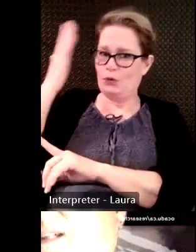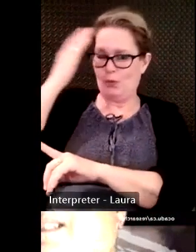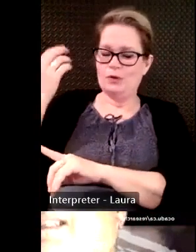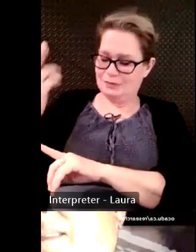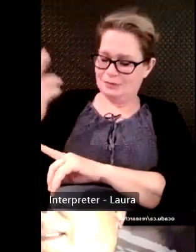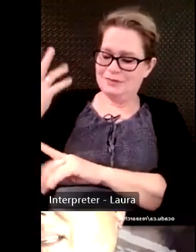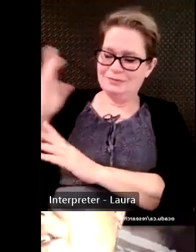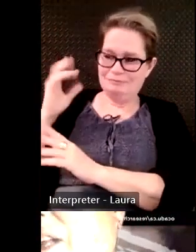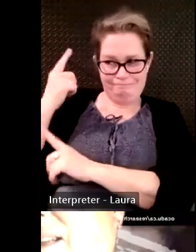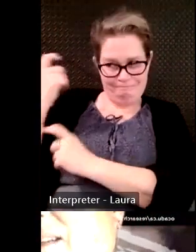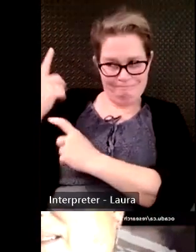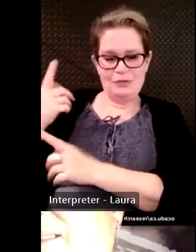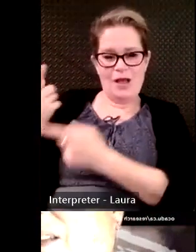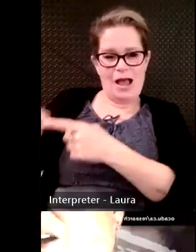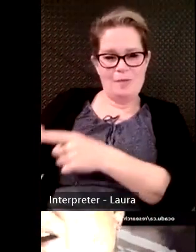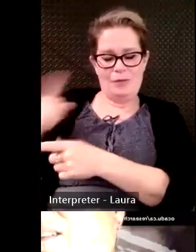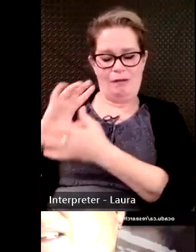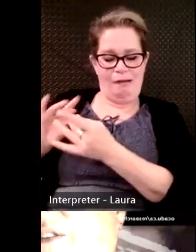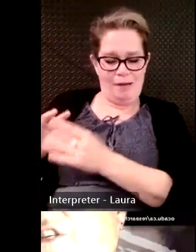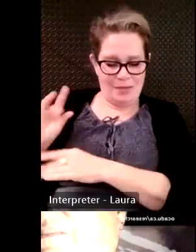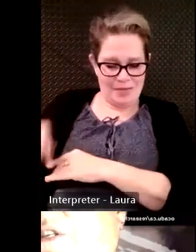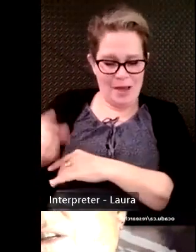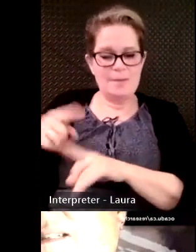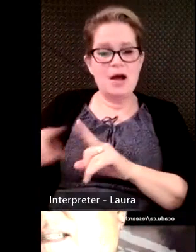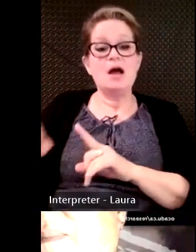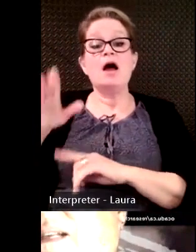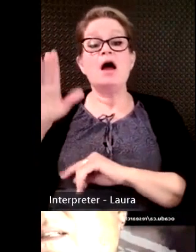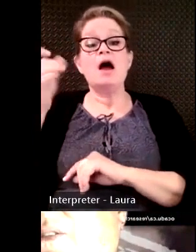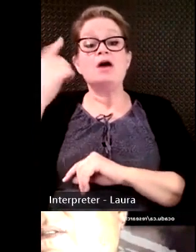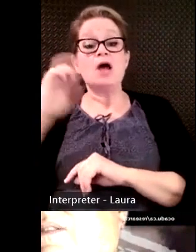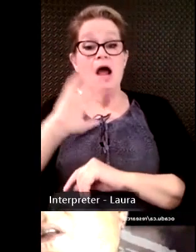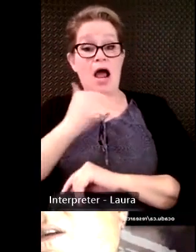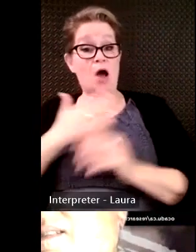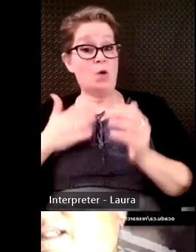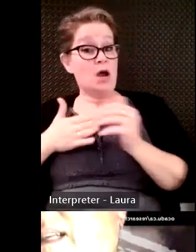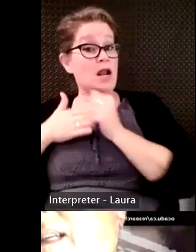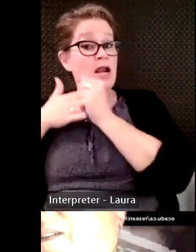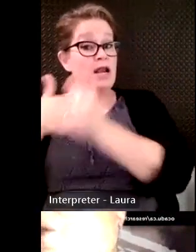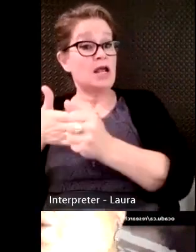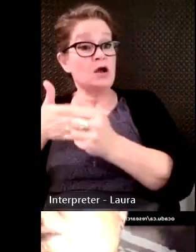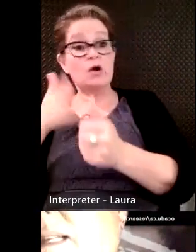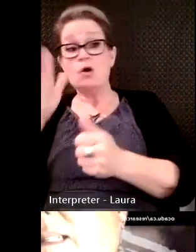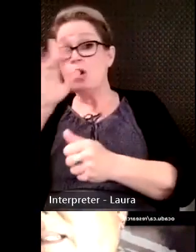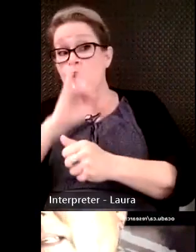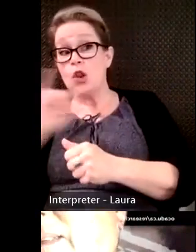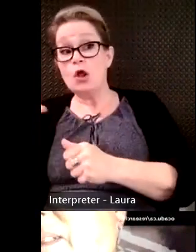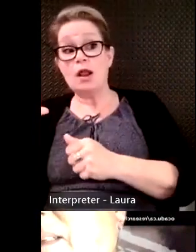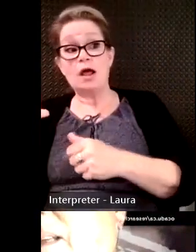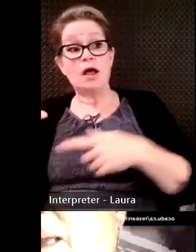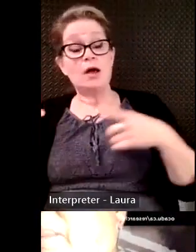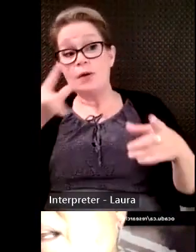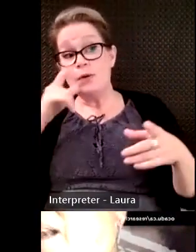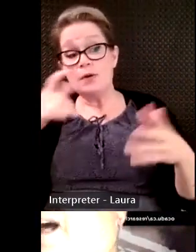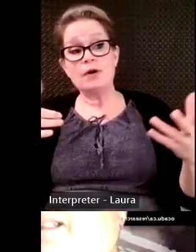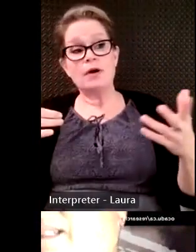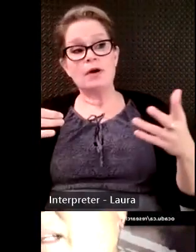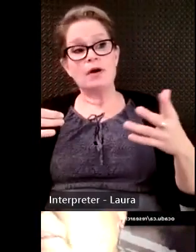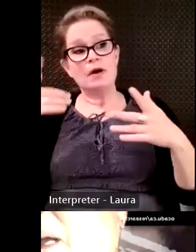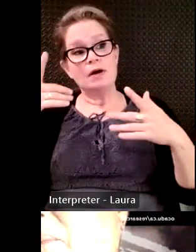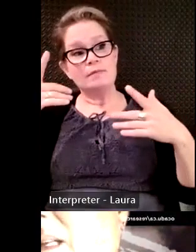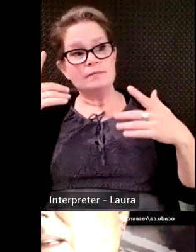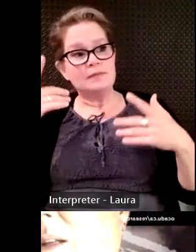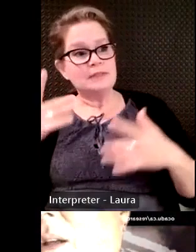will want to set the agenda. Our leadership looks may include long, sick, or crazy leaves, being